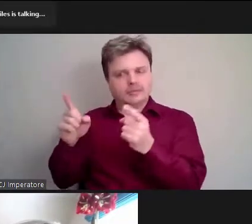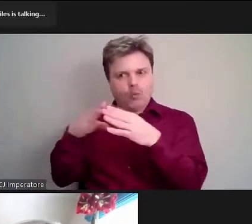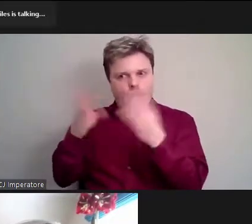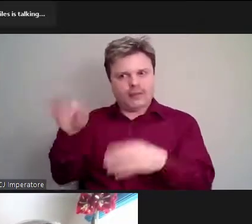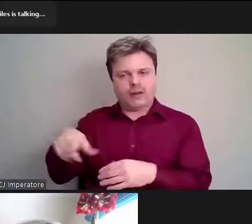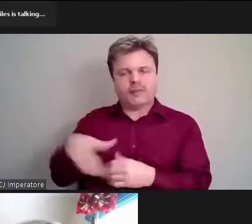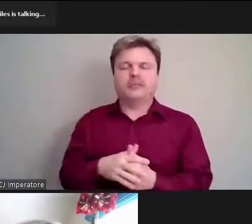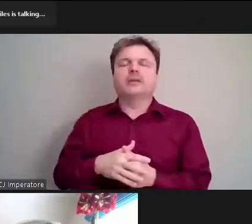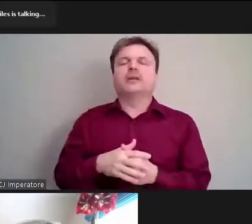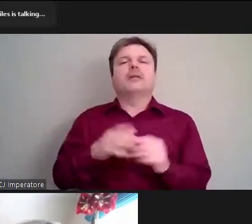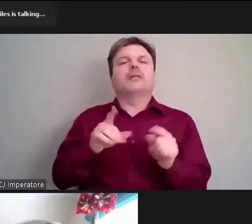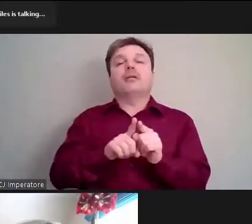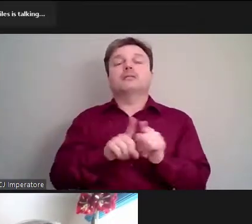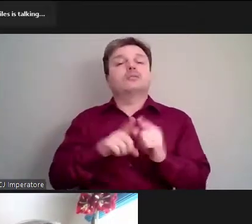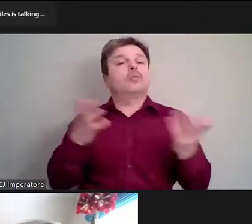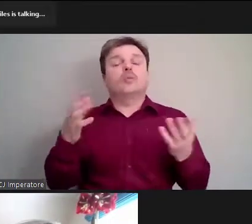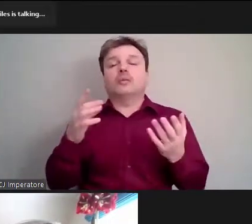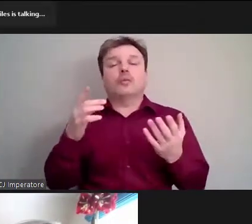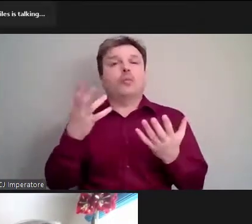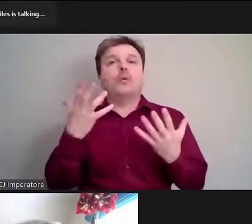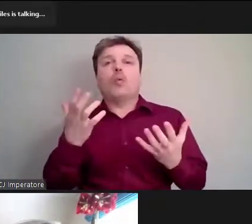We're looking to create workshops